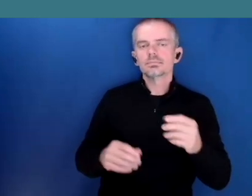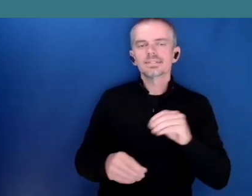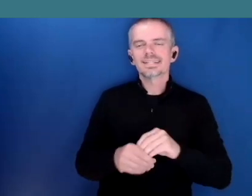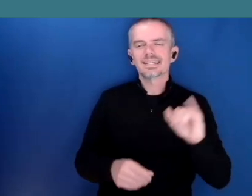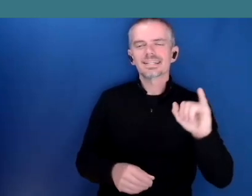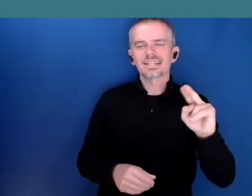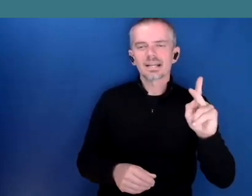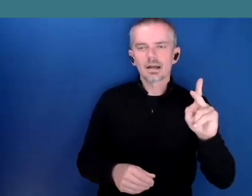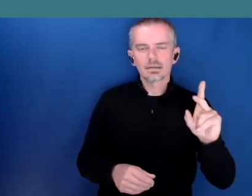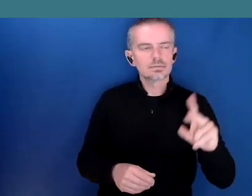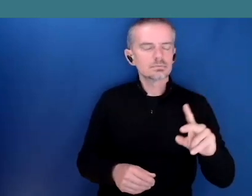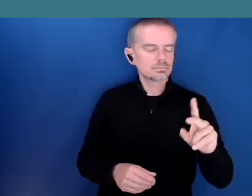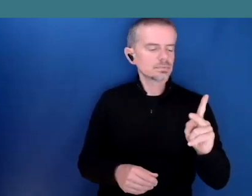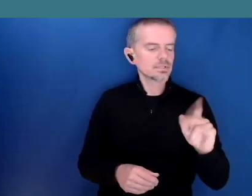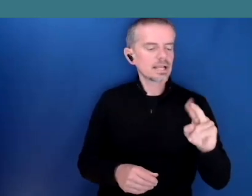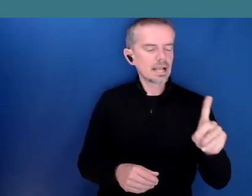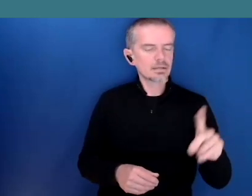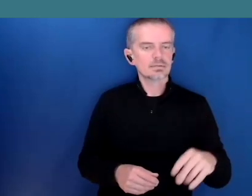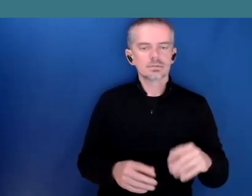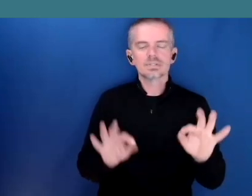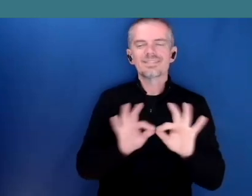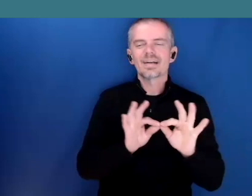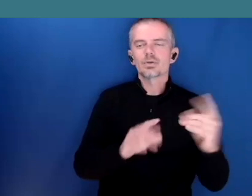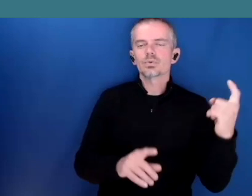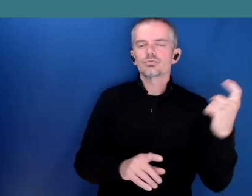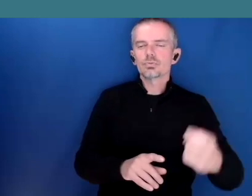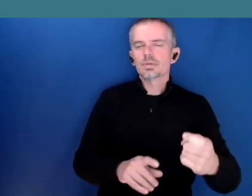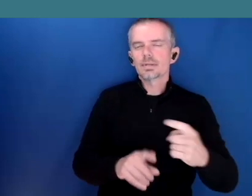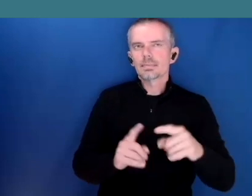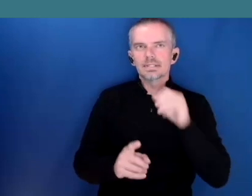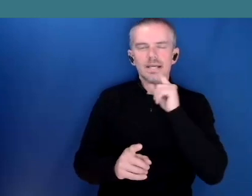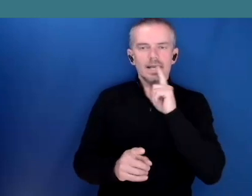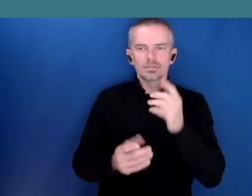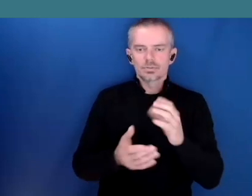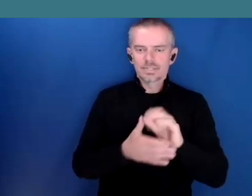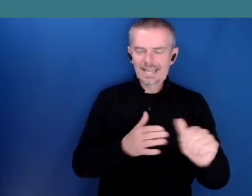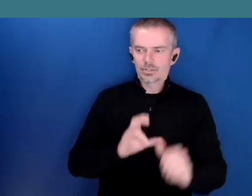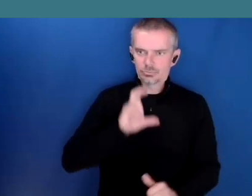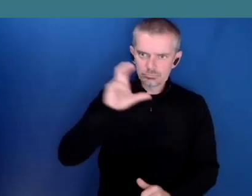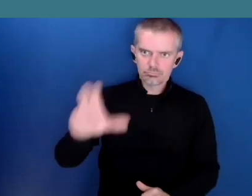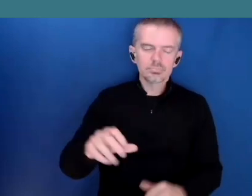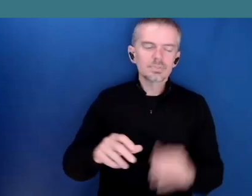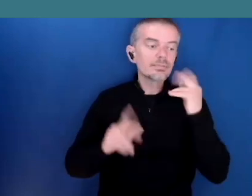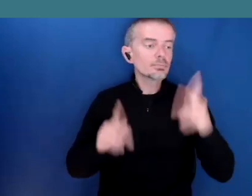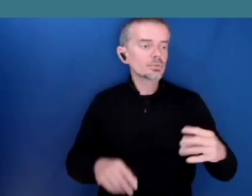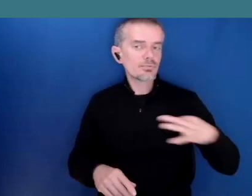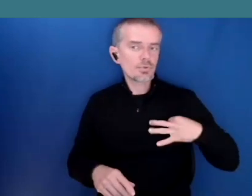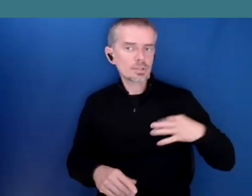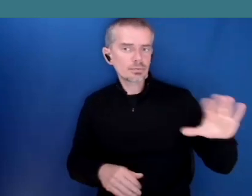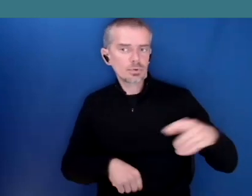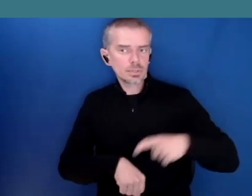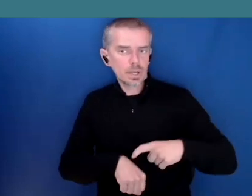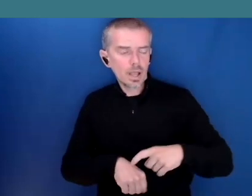you're contributing to the project, but not a direct expense. So if somebody's volunteering their time, you can, you